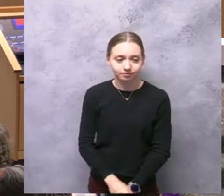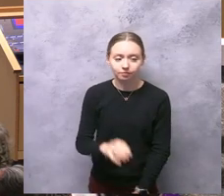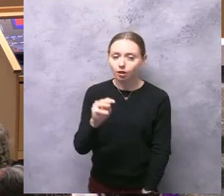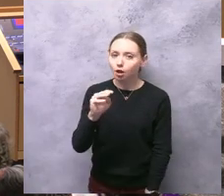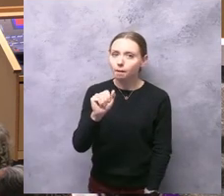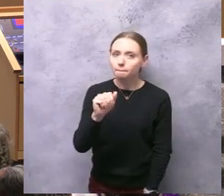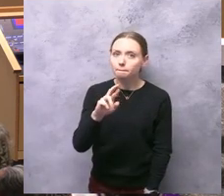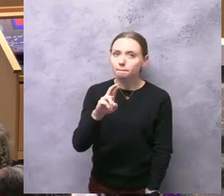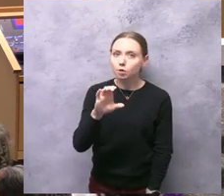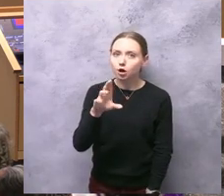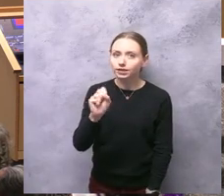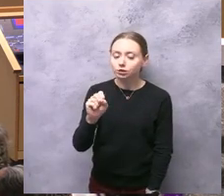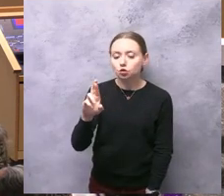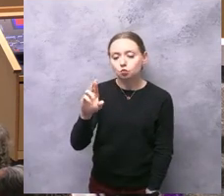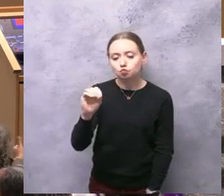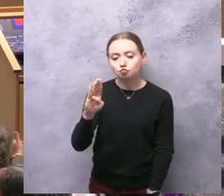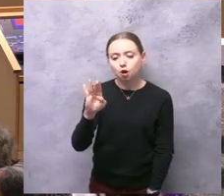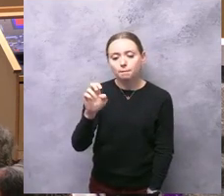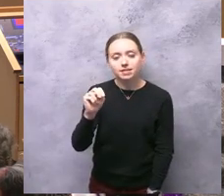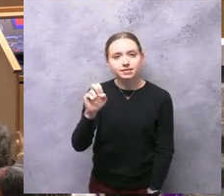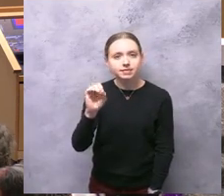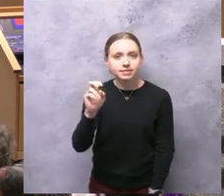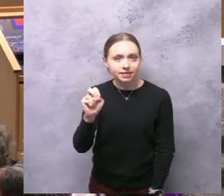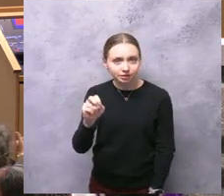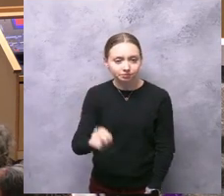Marcus Robinson,